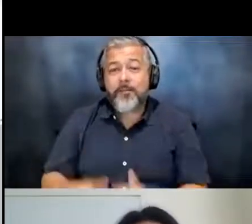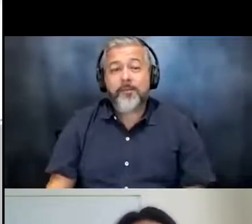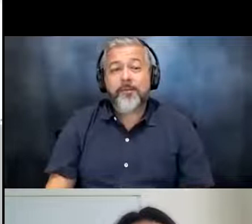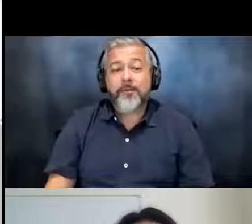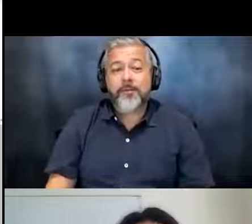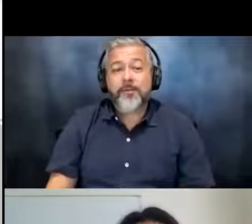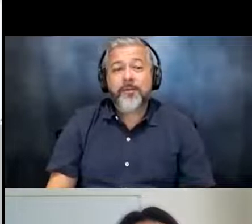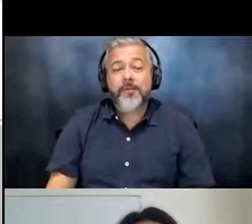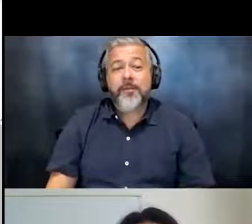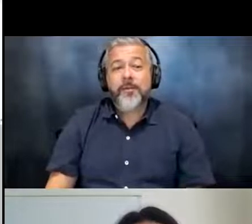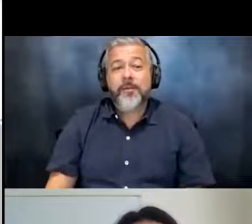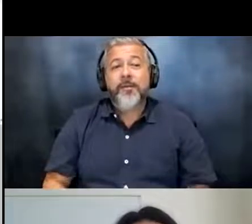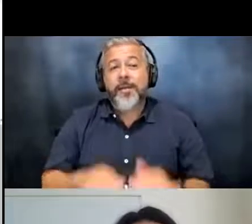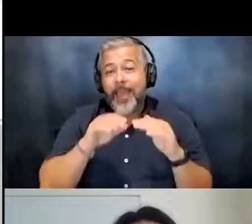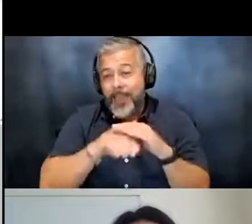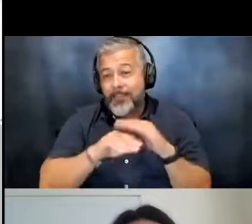Access for sure.